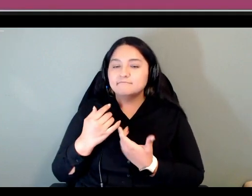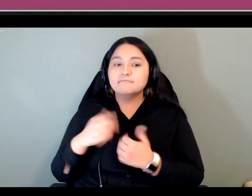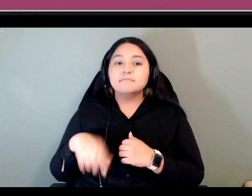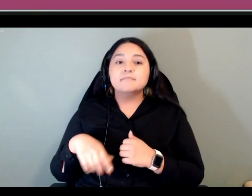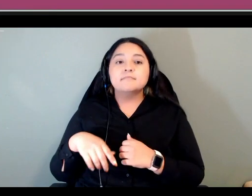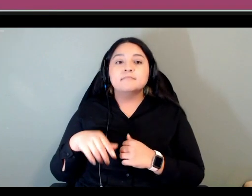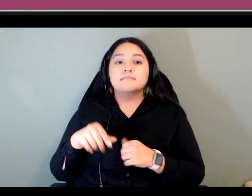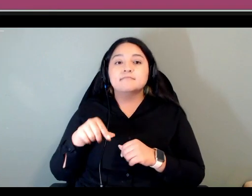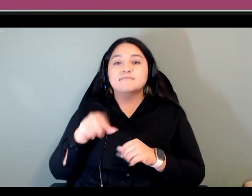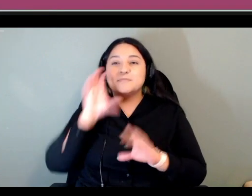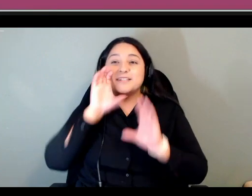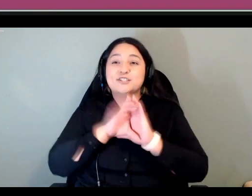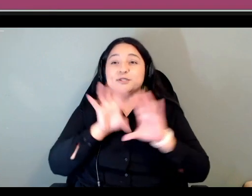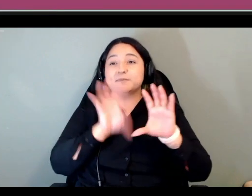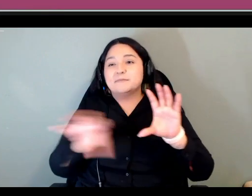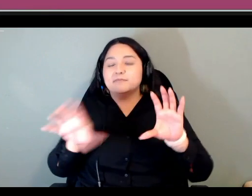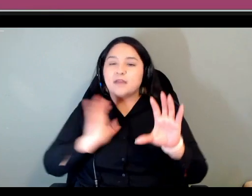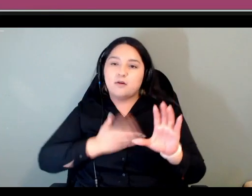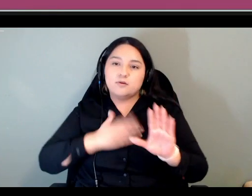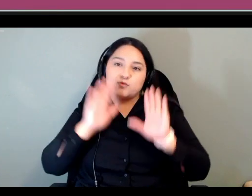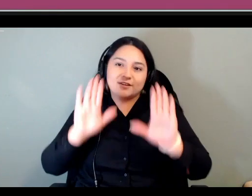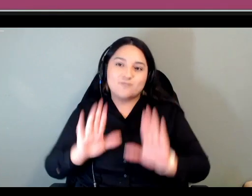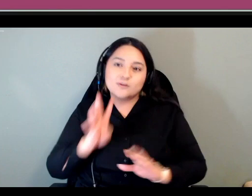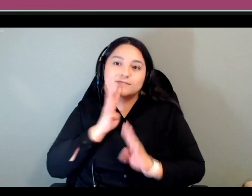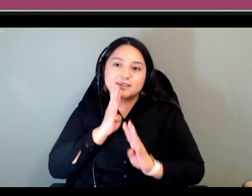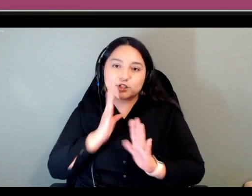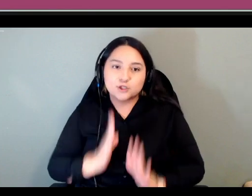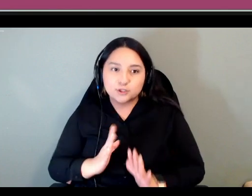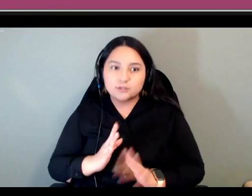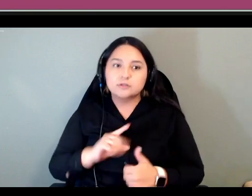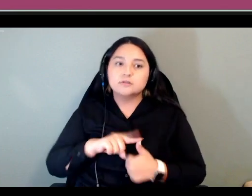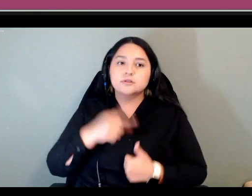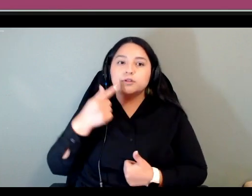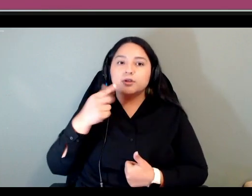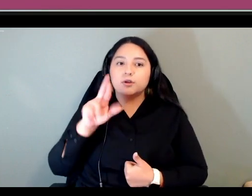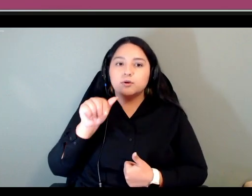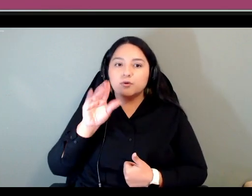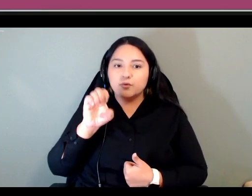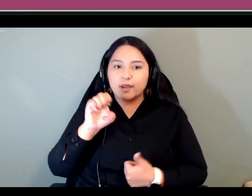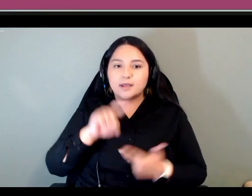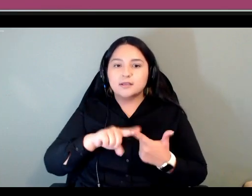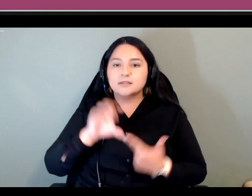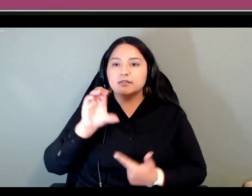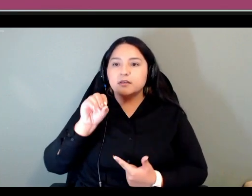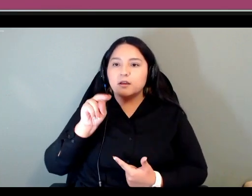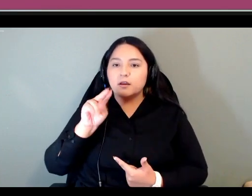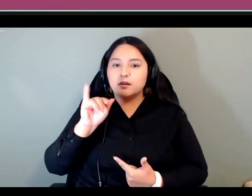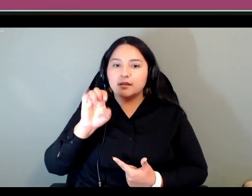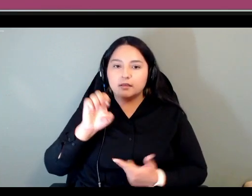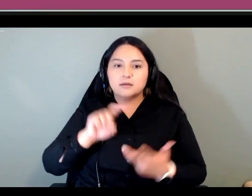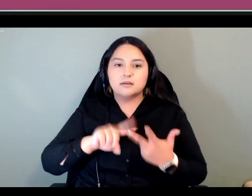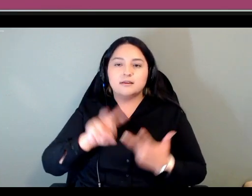these are our wonderful speakers. So Grace Ledoux-Zoldi, Connie Henry, and Berna DeMontney.